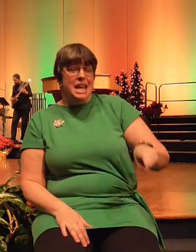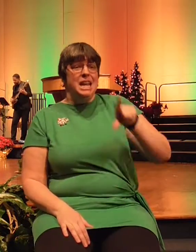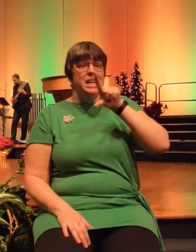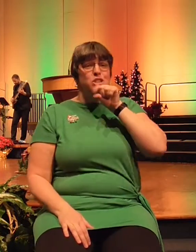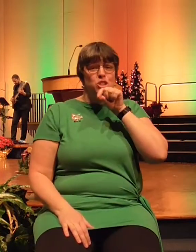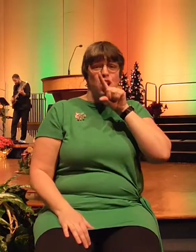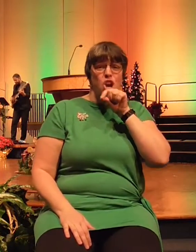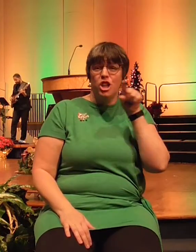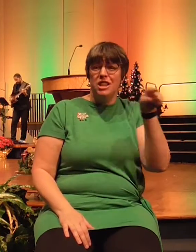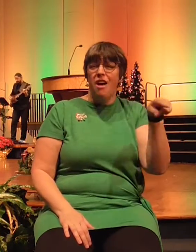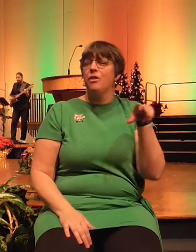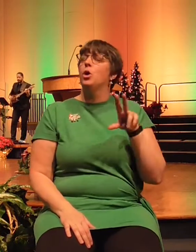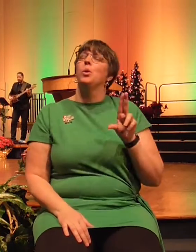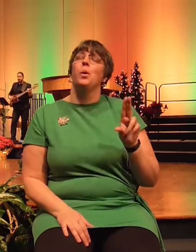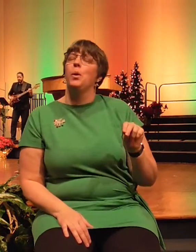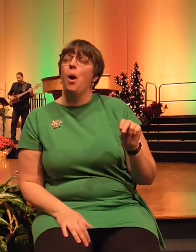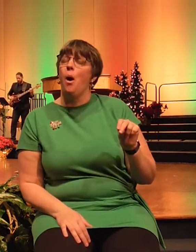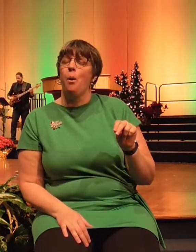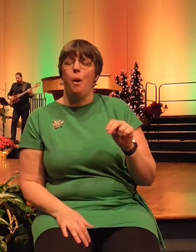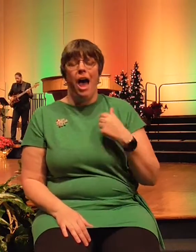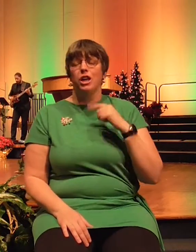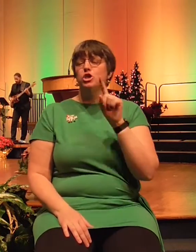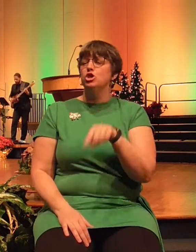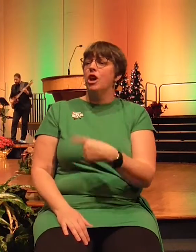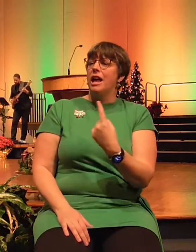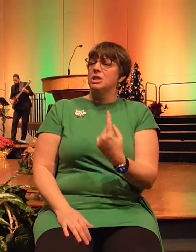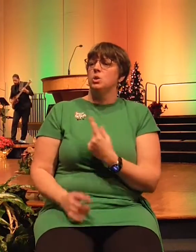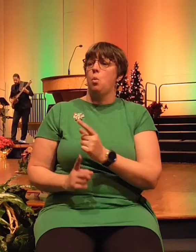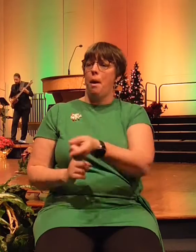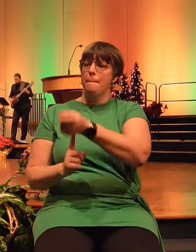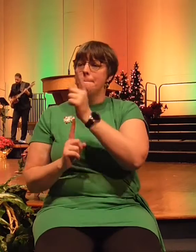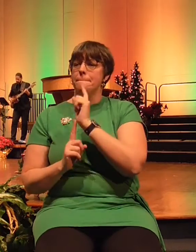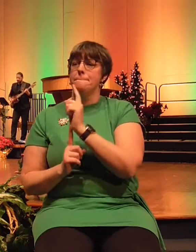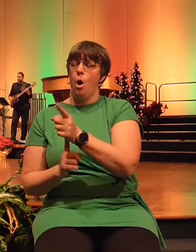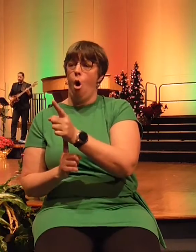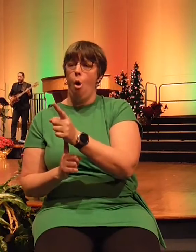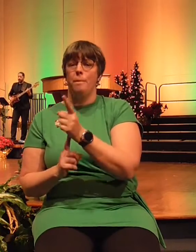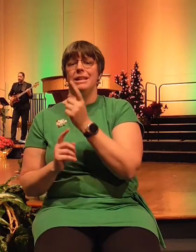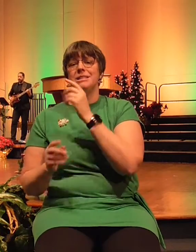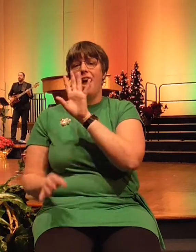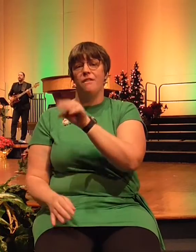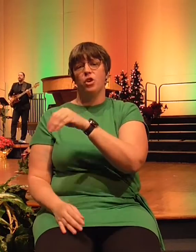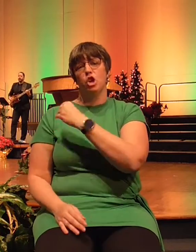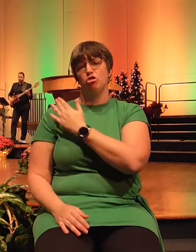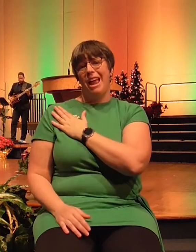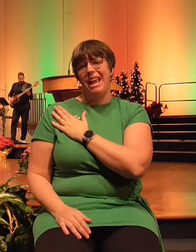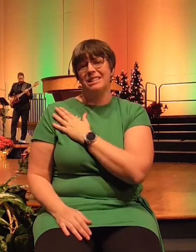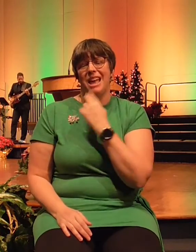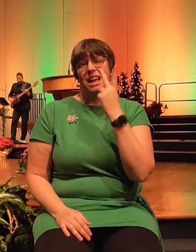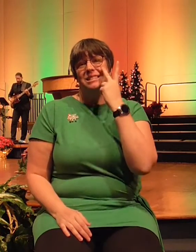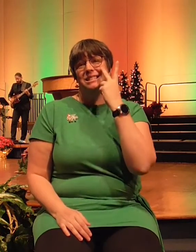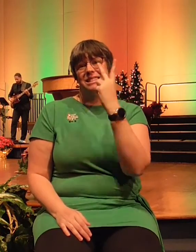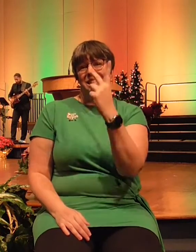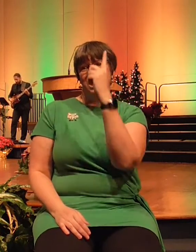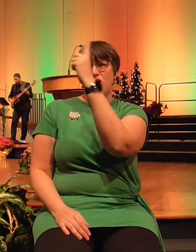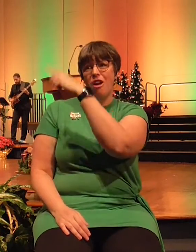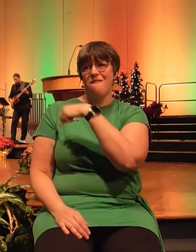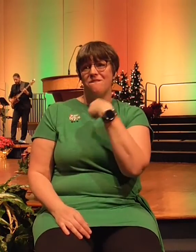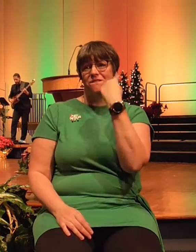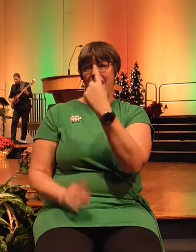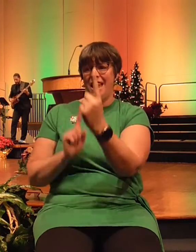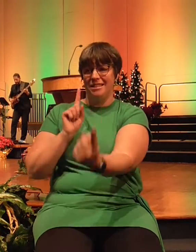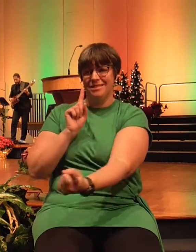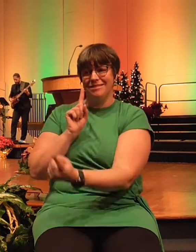dove. Just one moment of grace when I see your face and you tell me